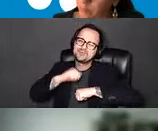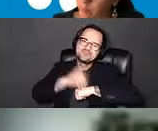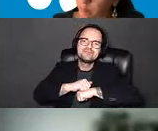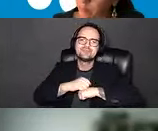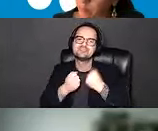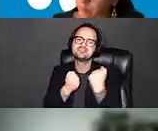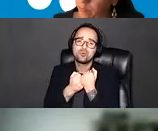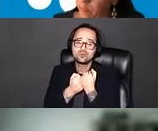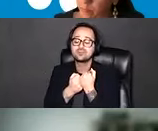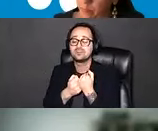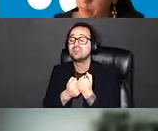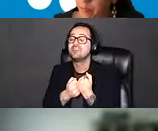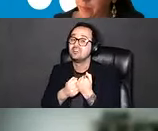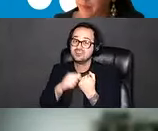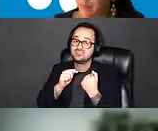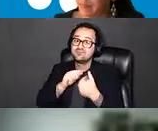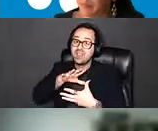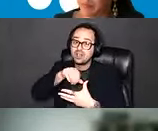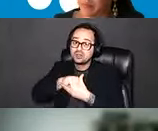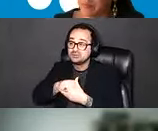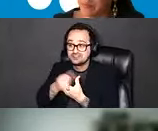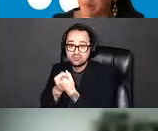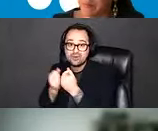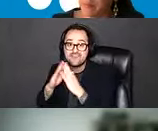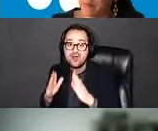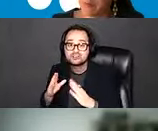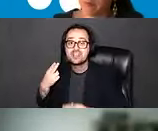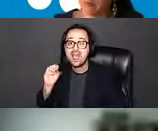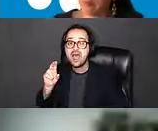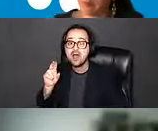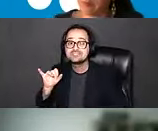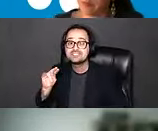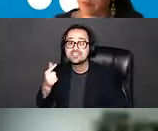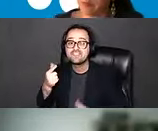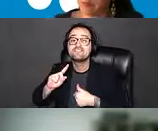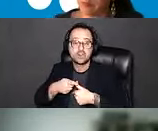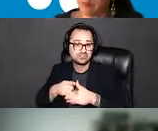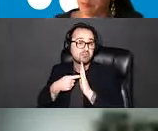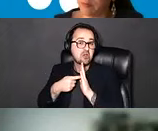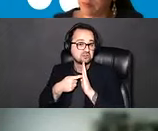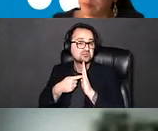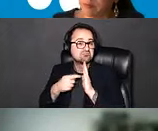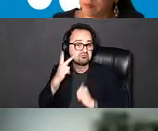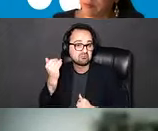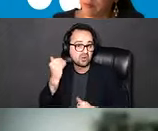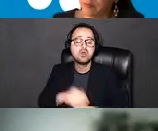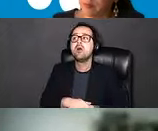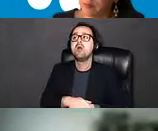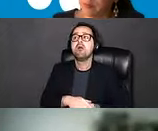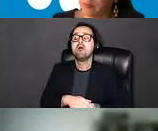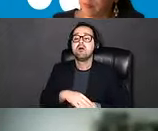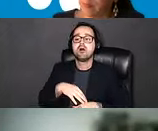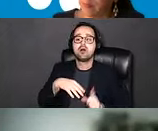specifically to include supportive housing or housing first models you may be familiar with, that